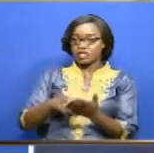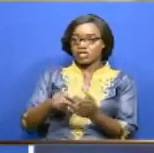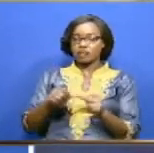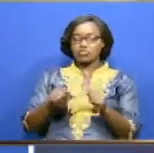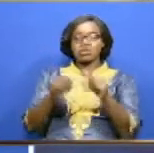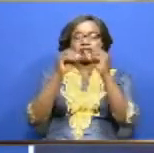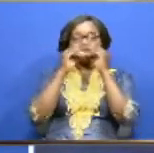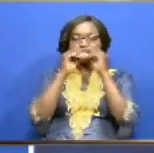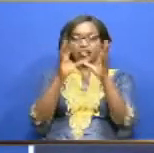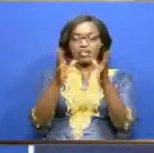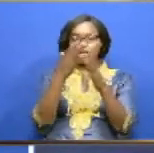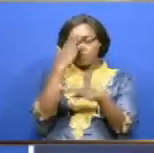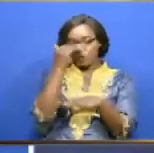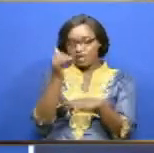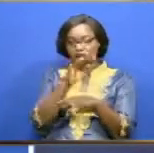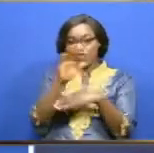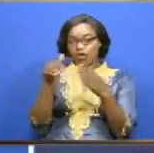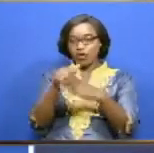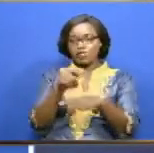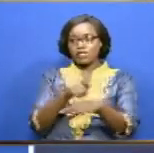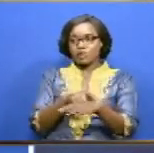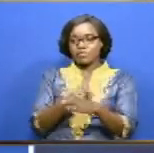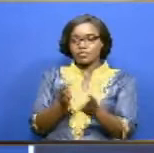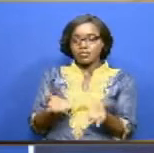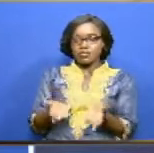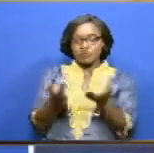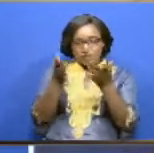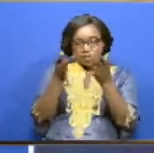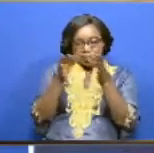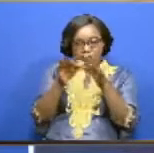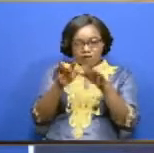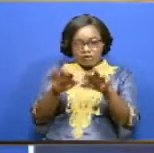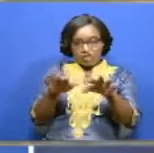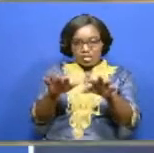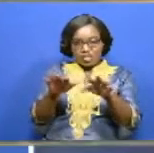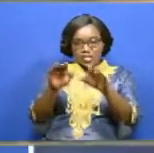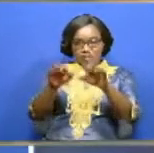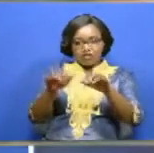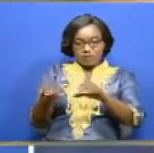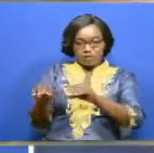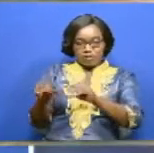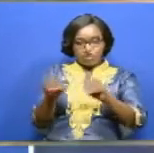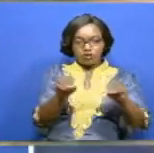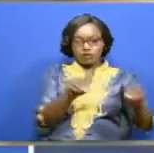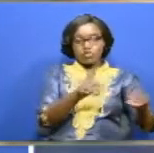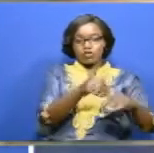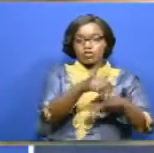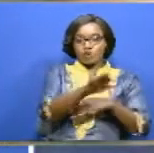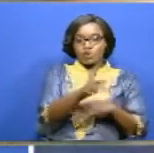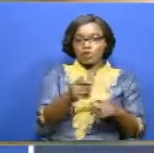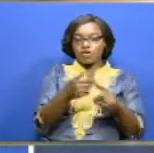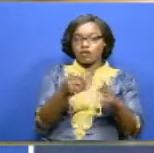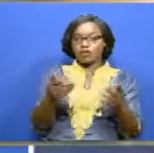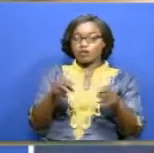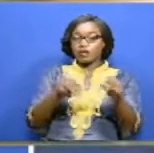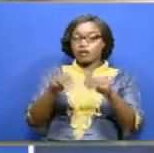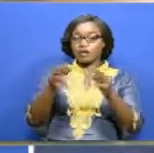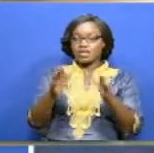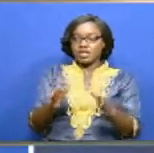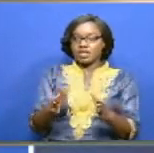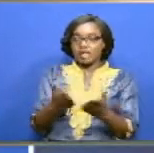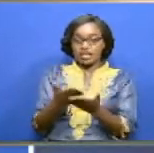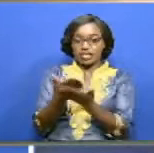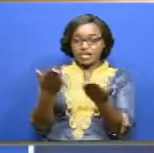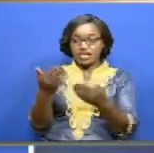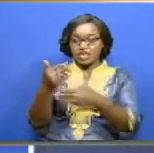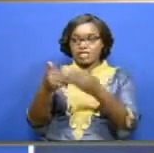se, because every time it floods, farmers will have to move away. According to the scheme's manager, Edwin Manyonge,